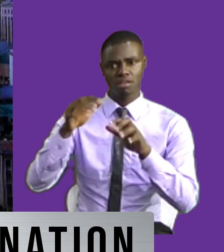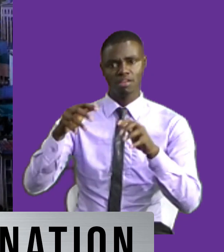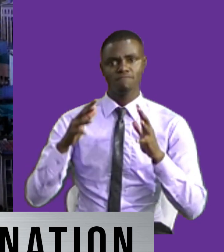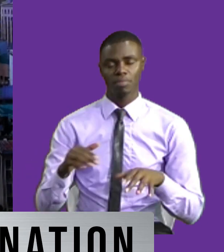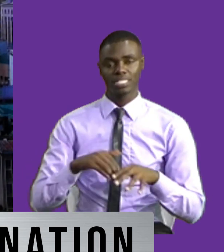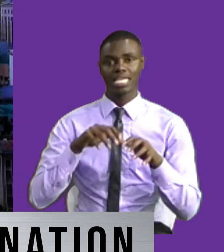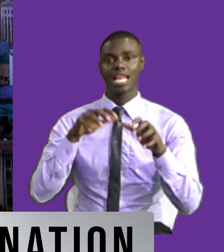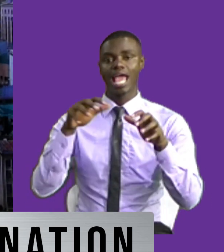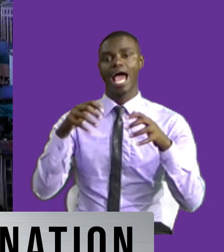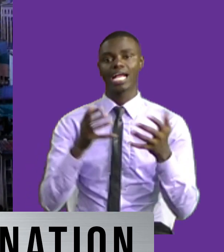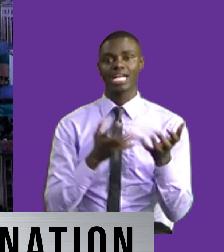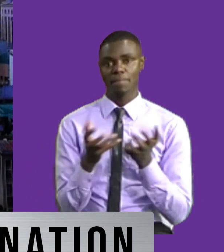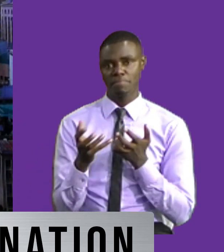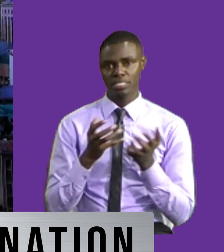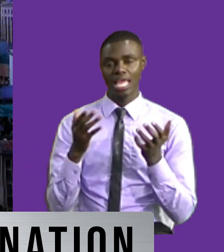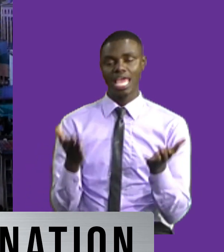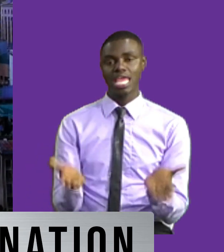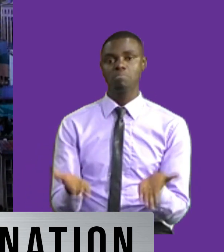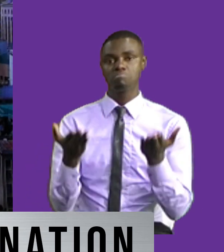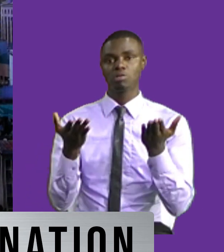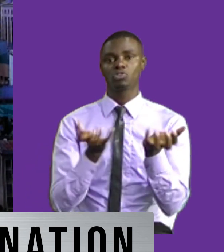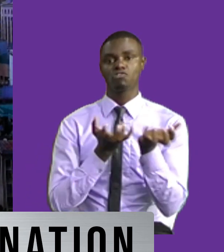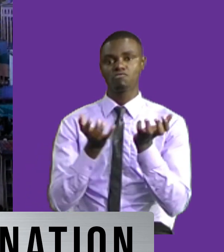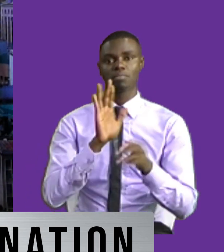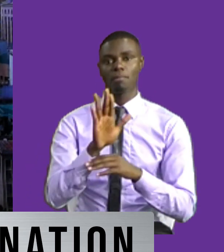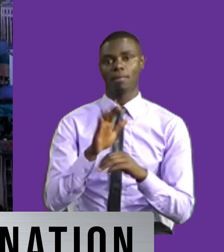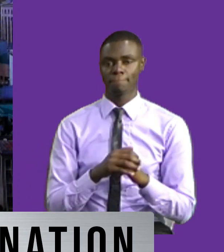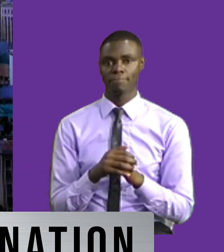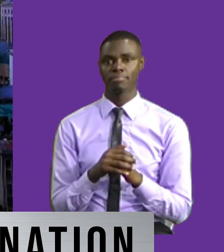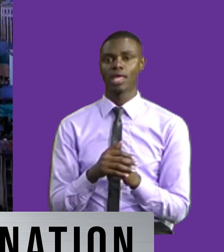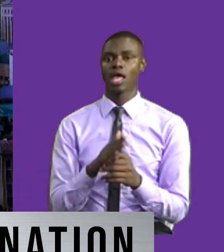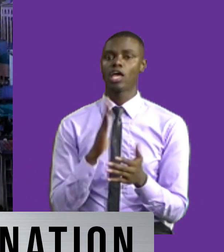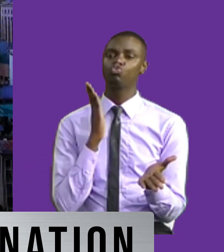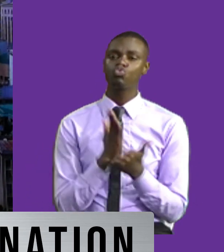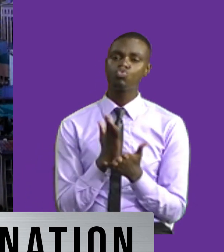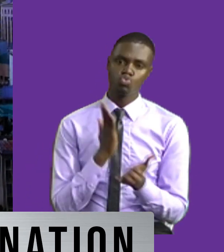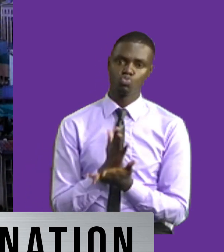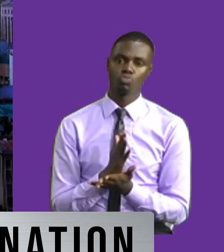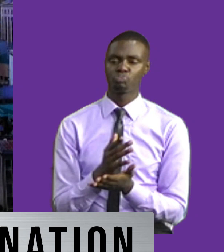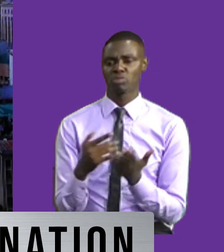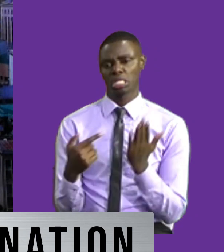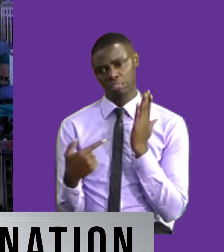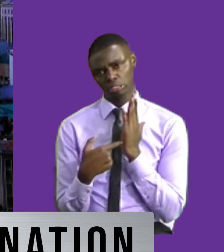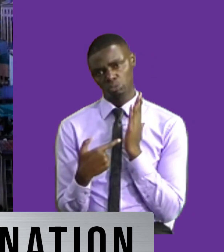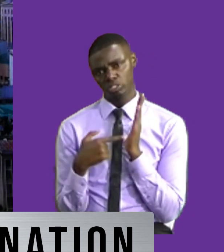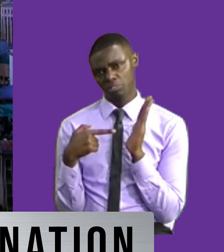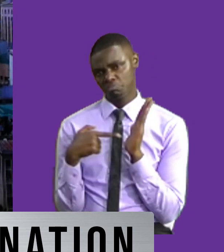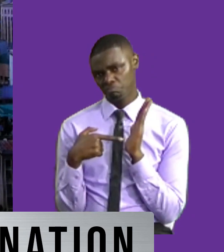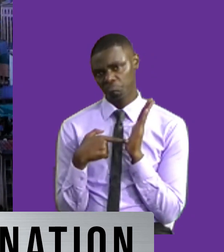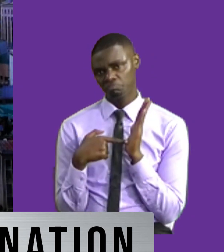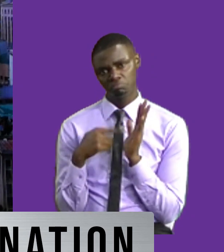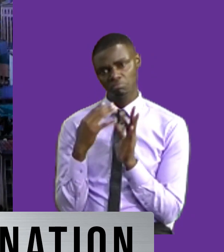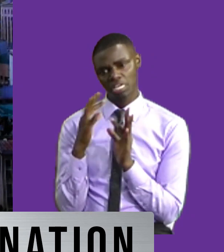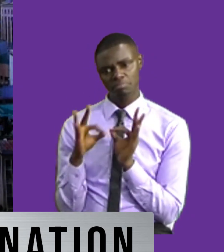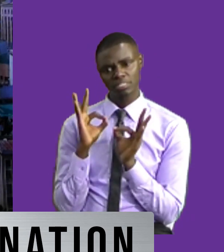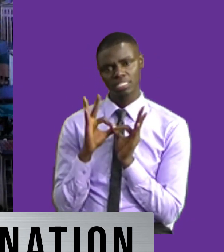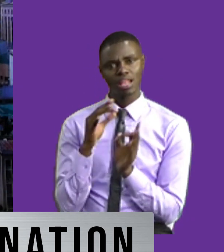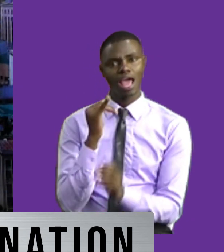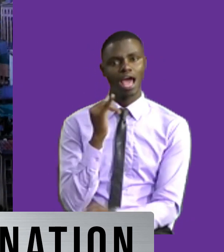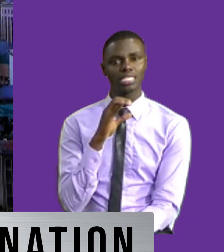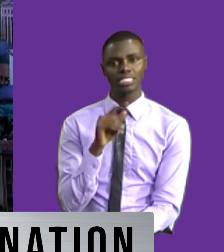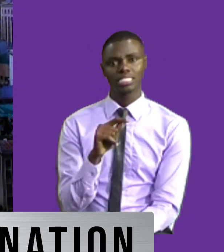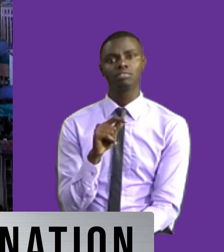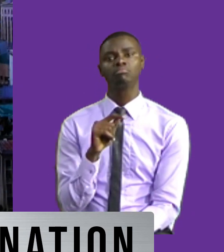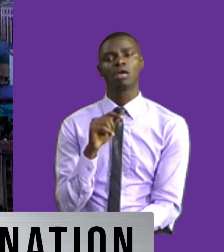in agribusiness, in promotion of their businesses. It is true that technology, especially IC